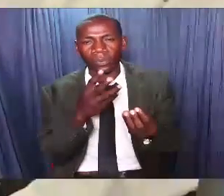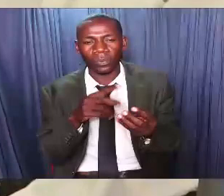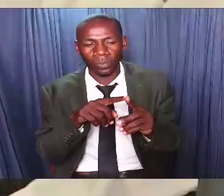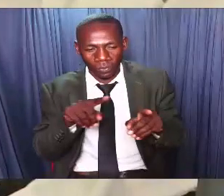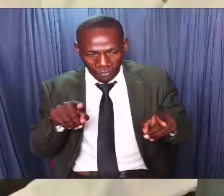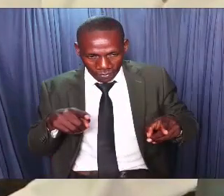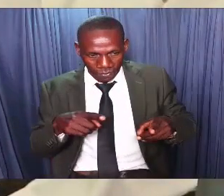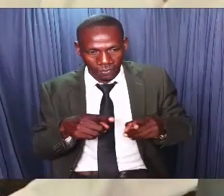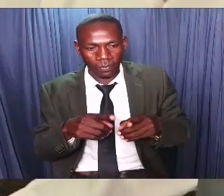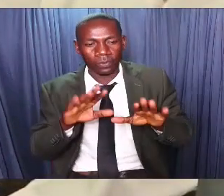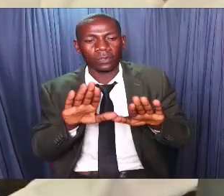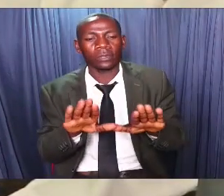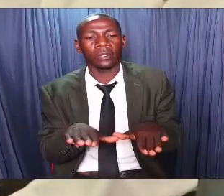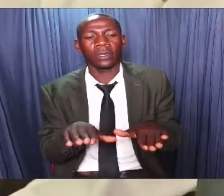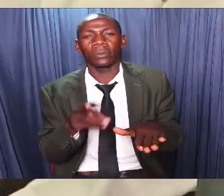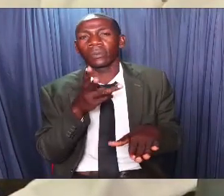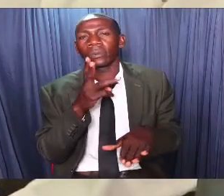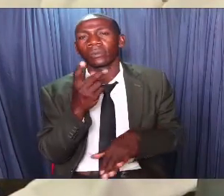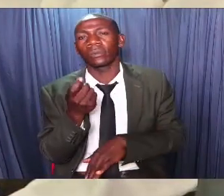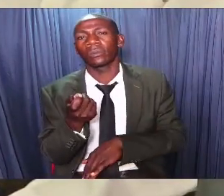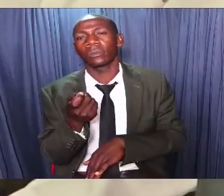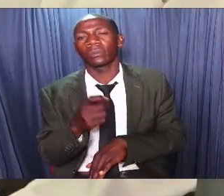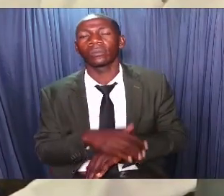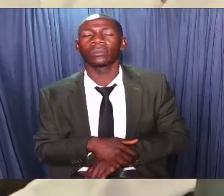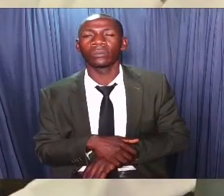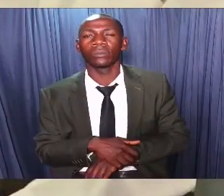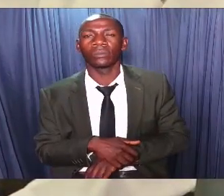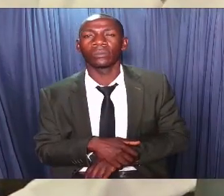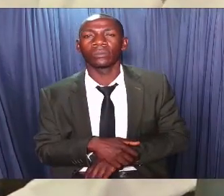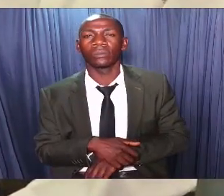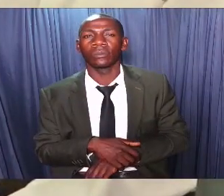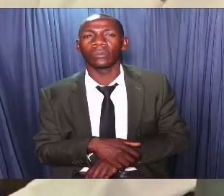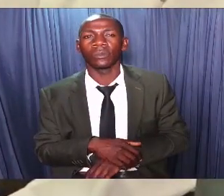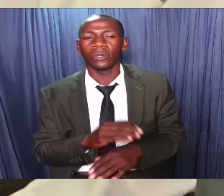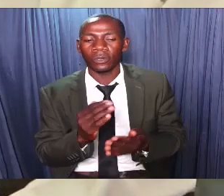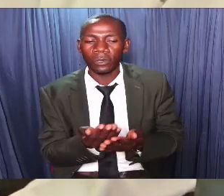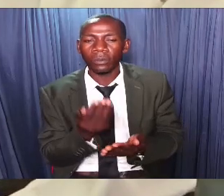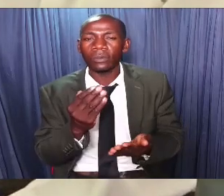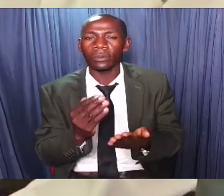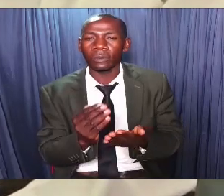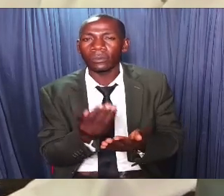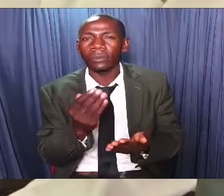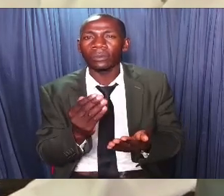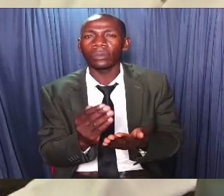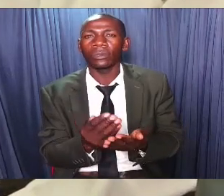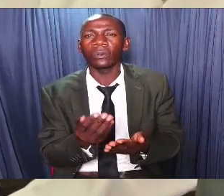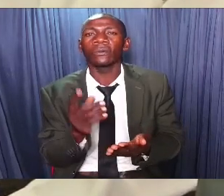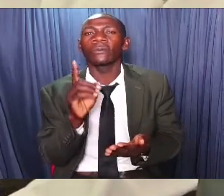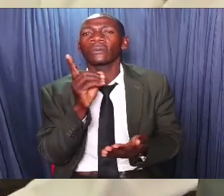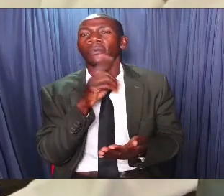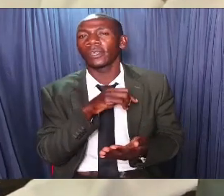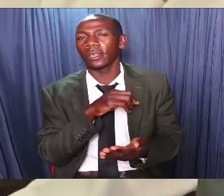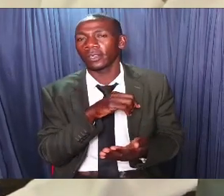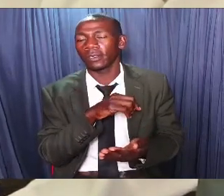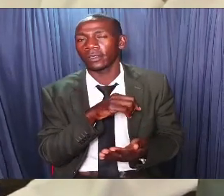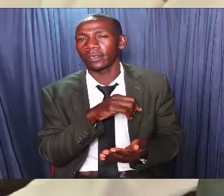kwenye bonde peke yake. Just some kind of a depression. Haya nayo watayatosha. Watayachota yataishi. That water too they'll